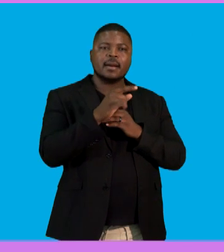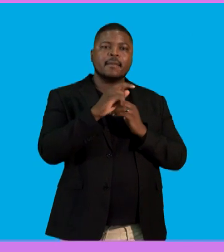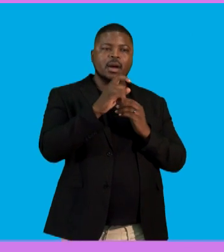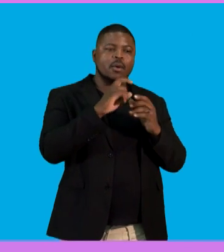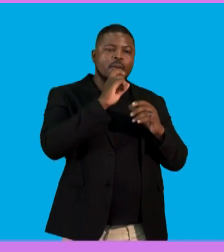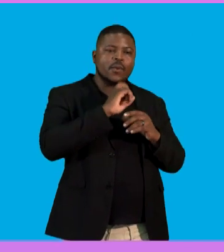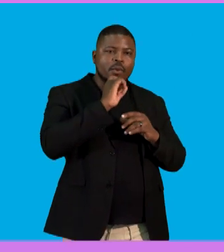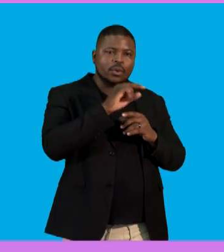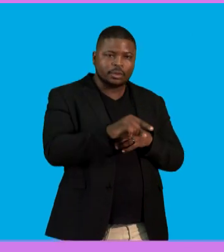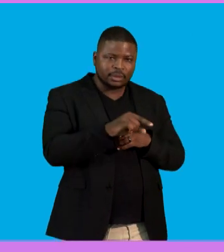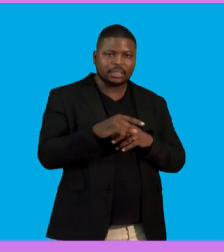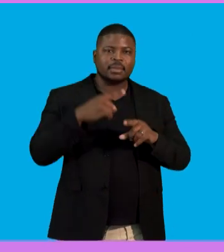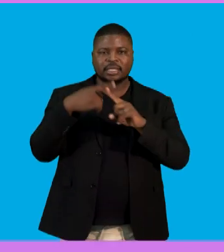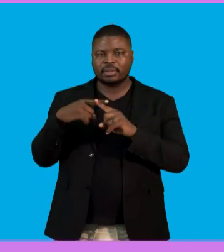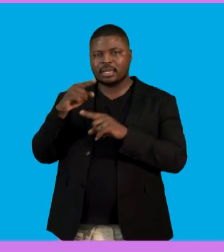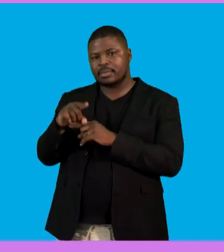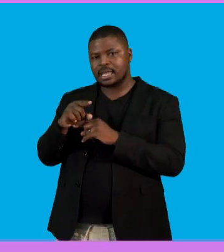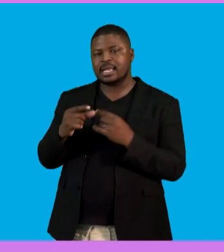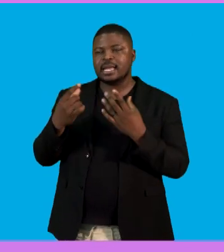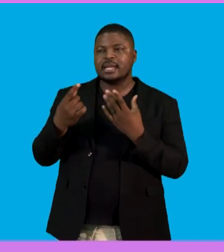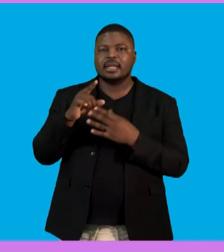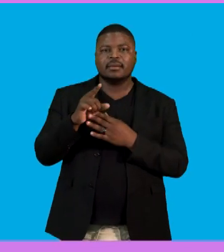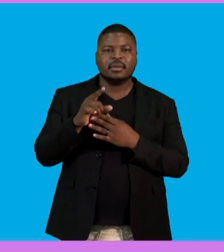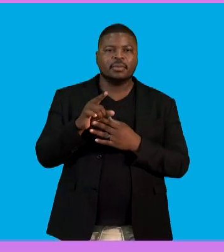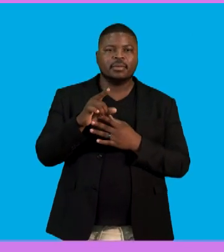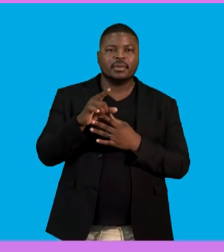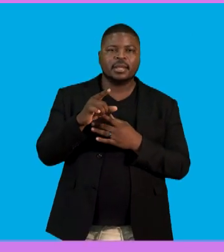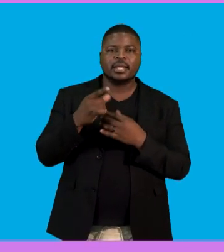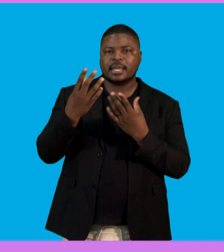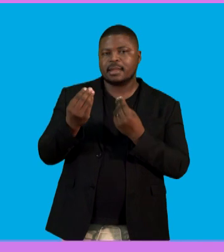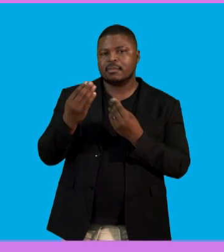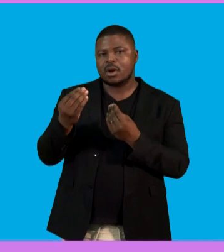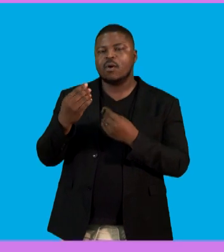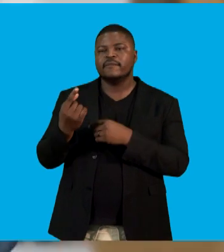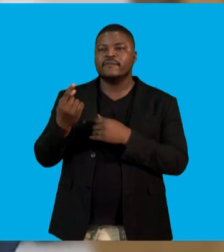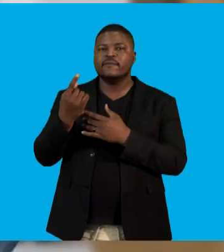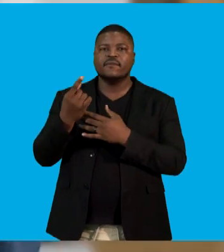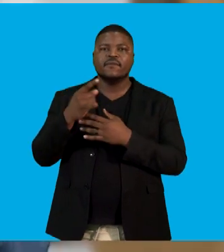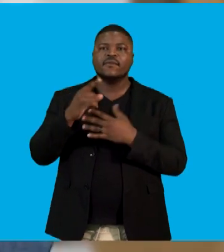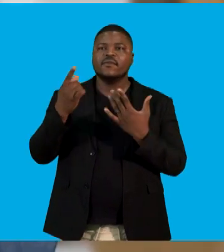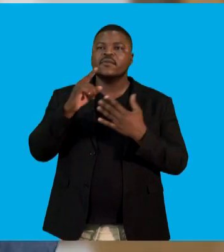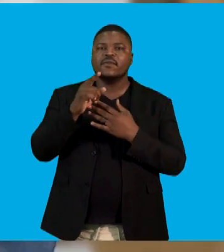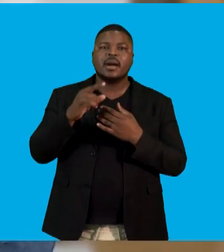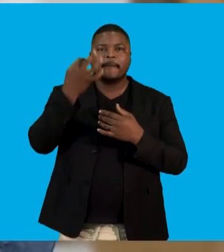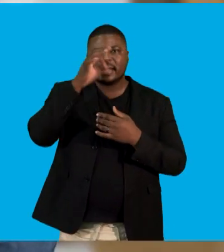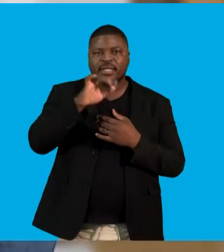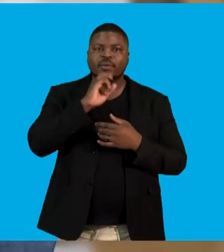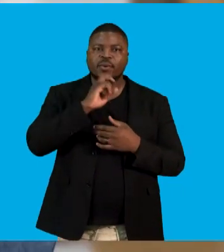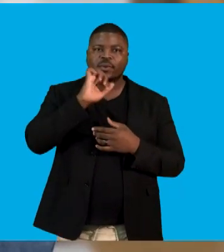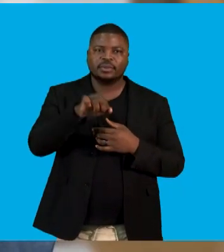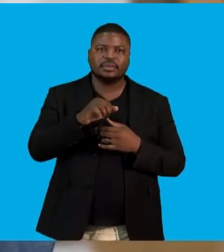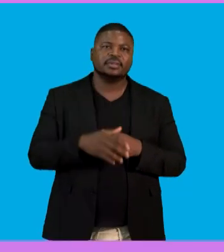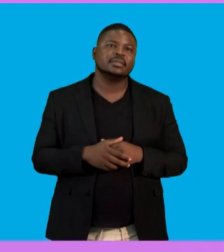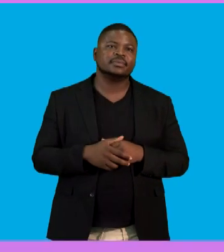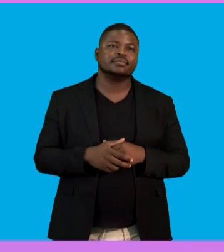a certain number of minutes, multiplied by those number of minutes that you are going to use. Here is a graph that